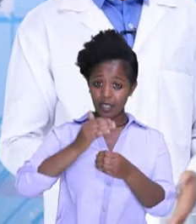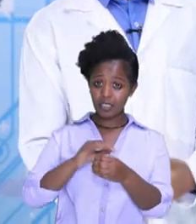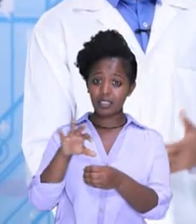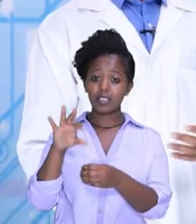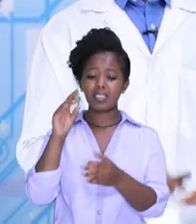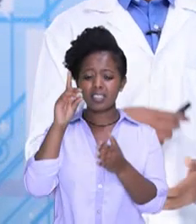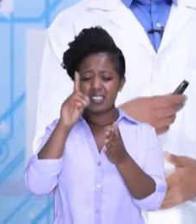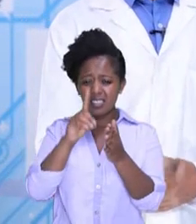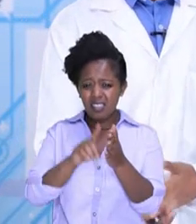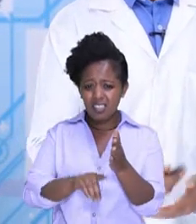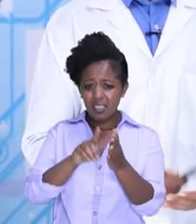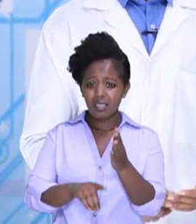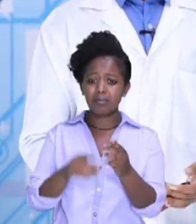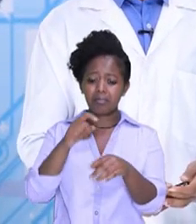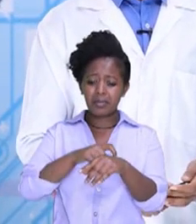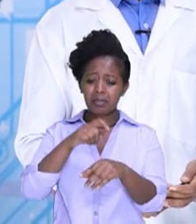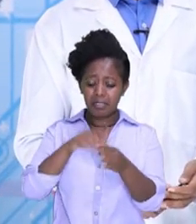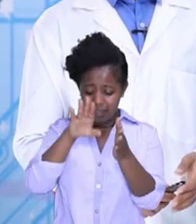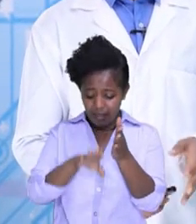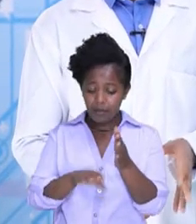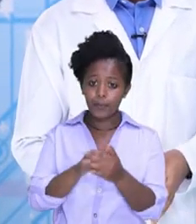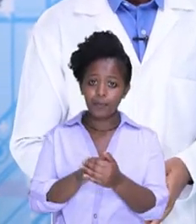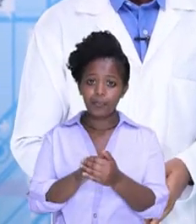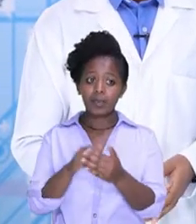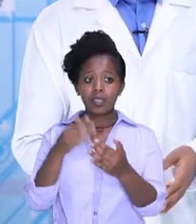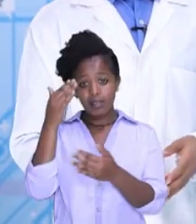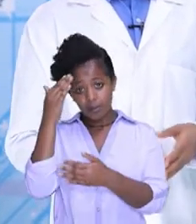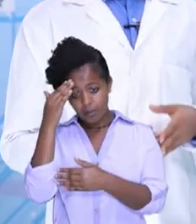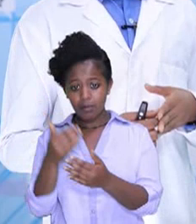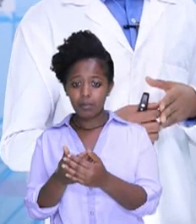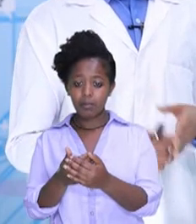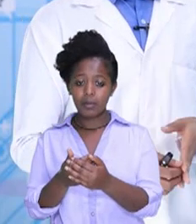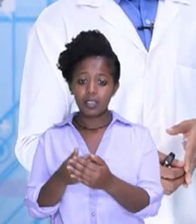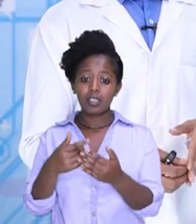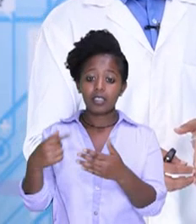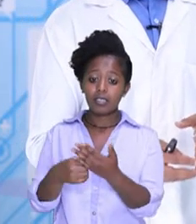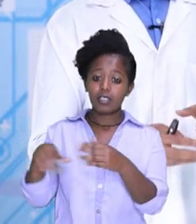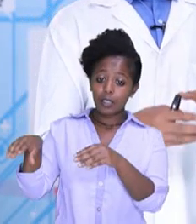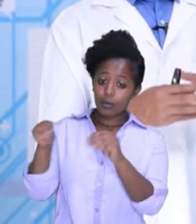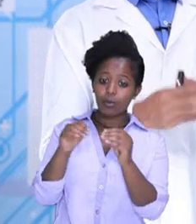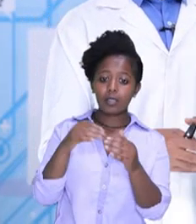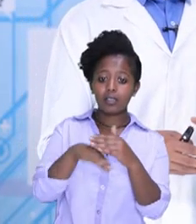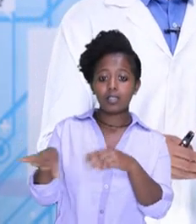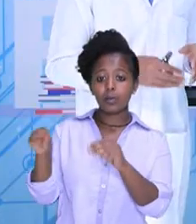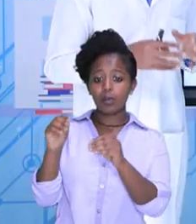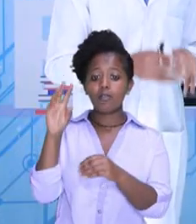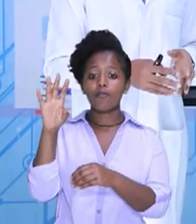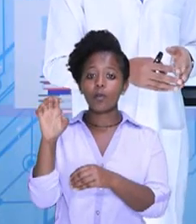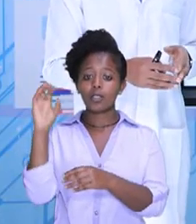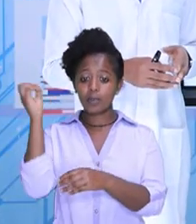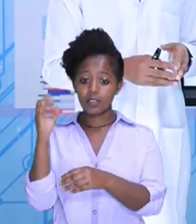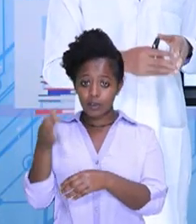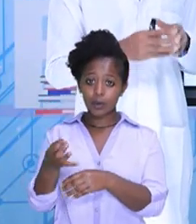getting decreased from time to time. As you know, in Ethiopia, 14% of